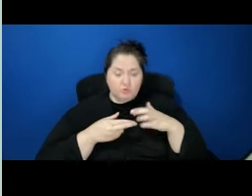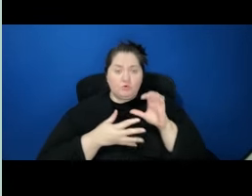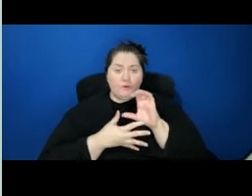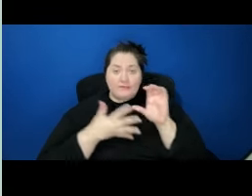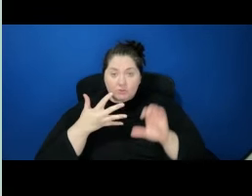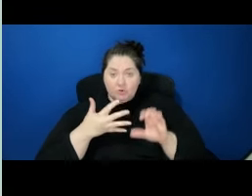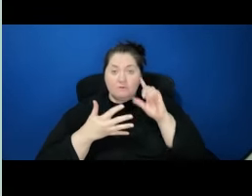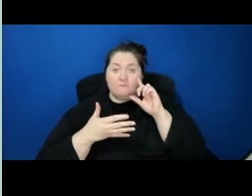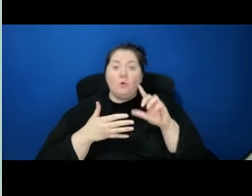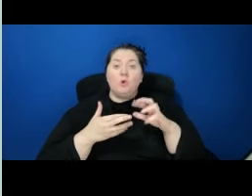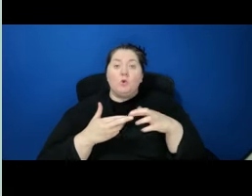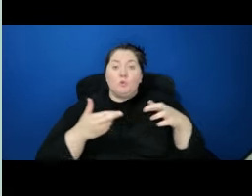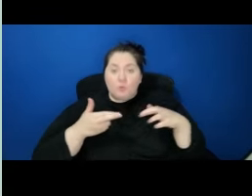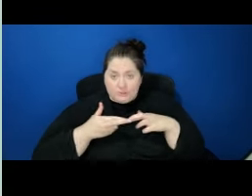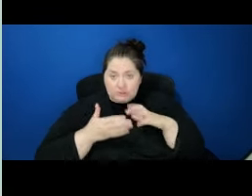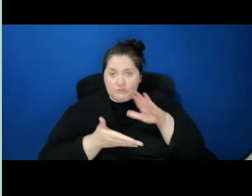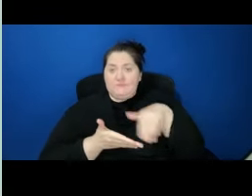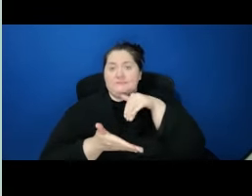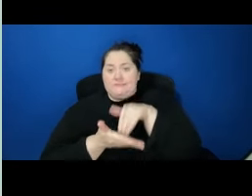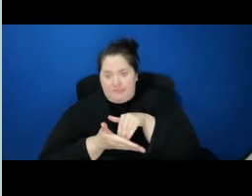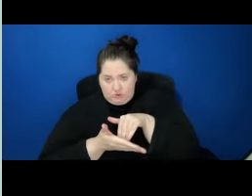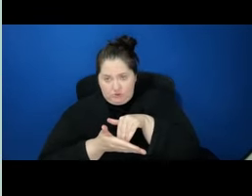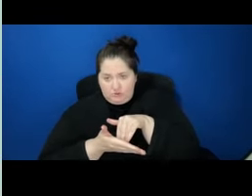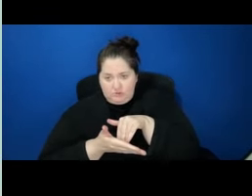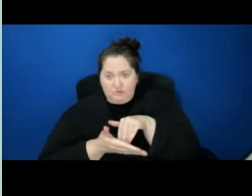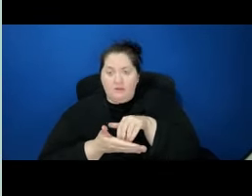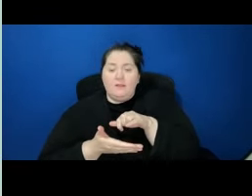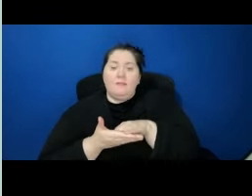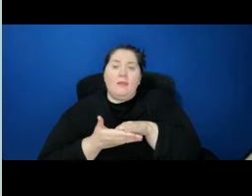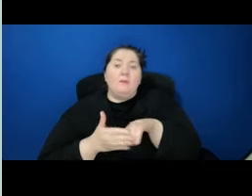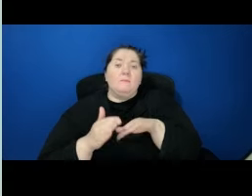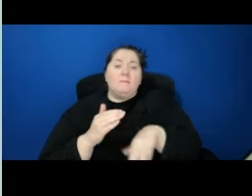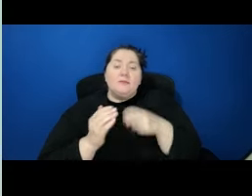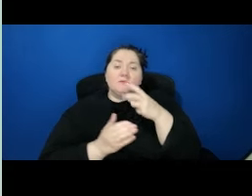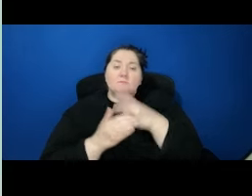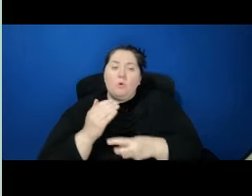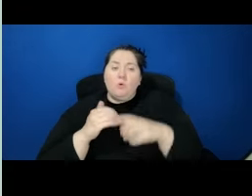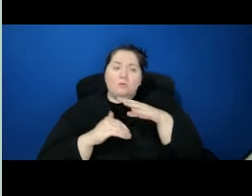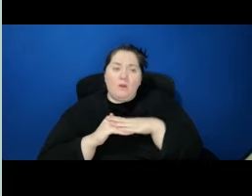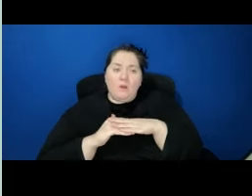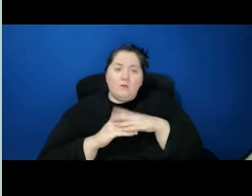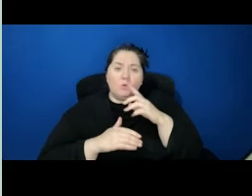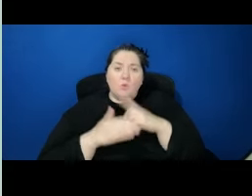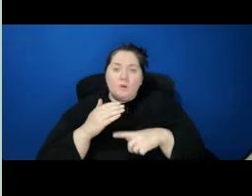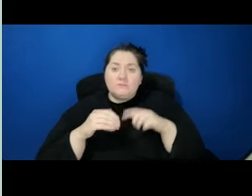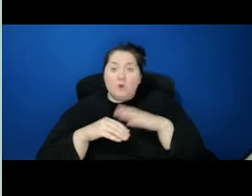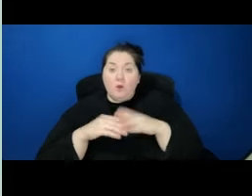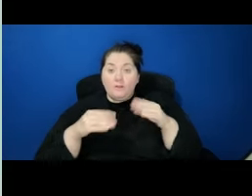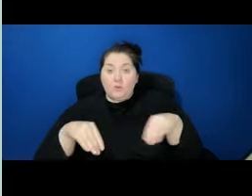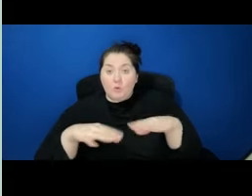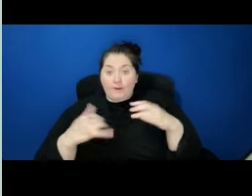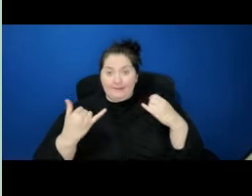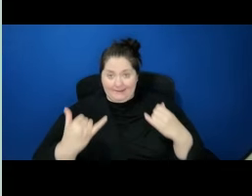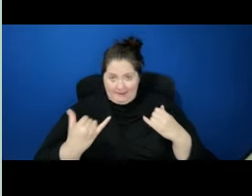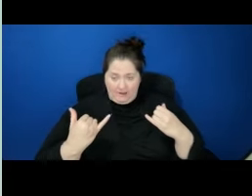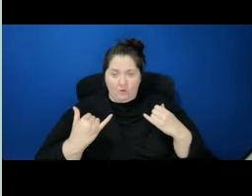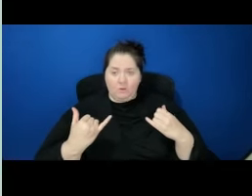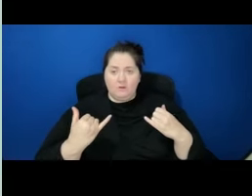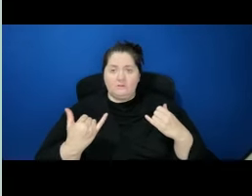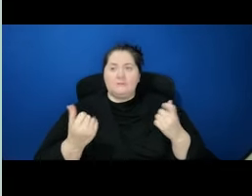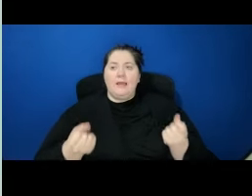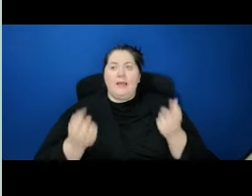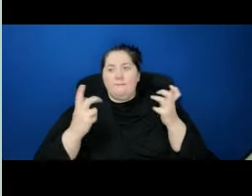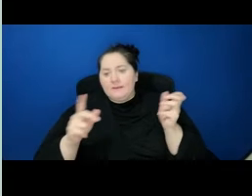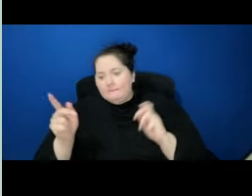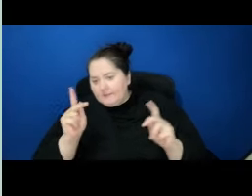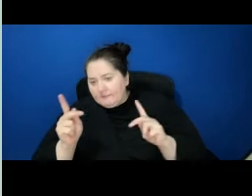regional center, which are based both on what's on the ground now in terms of how many